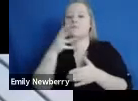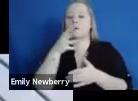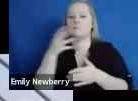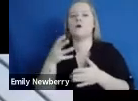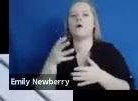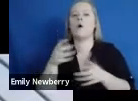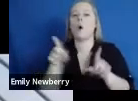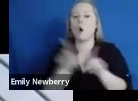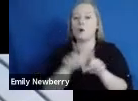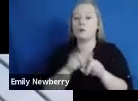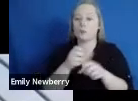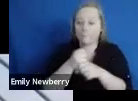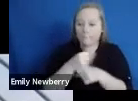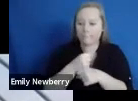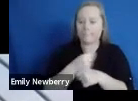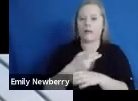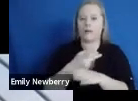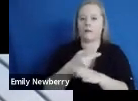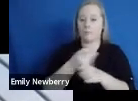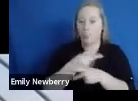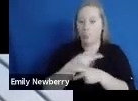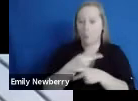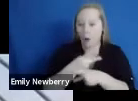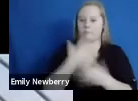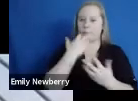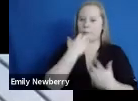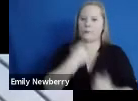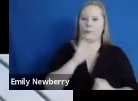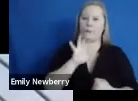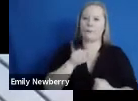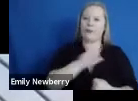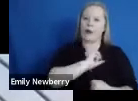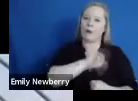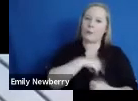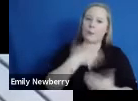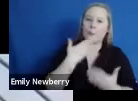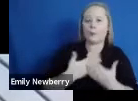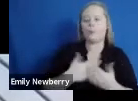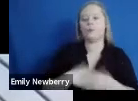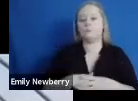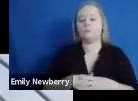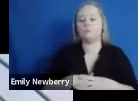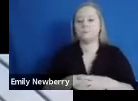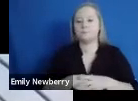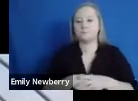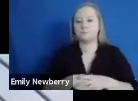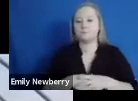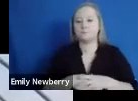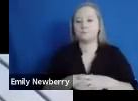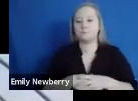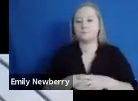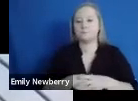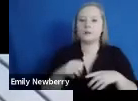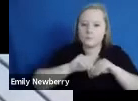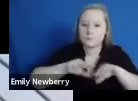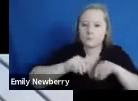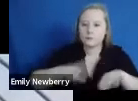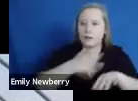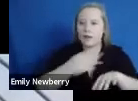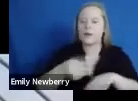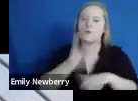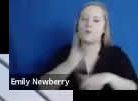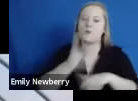products. And that's what we're passionate about, producing all that quality that we can. Practicing stewardship from the water, from